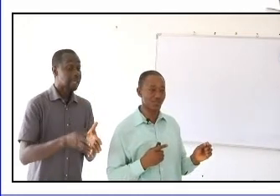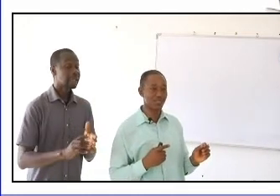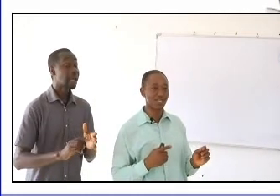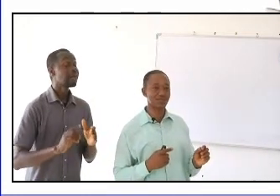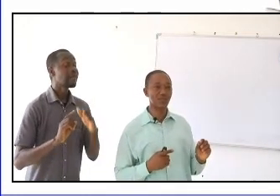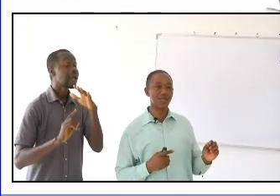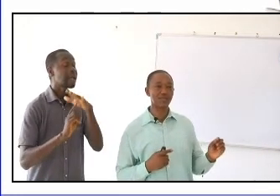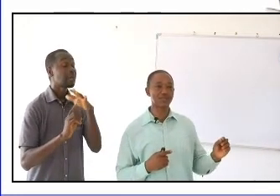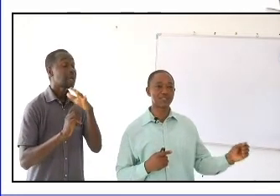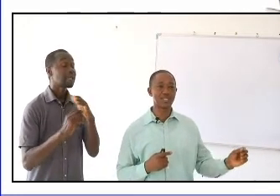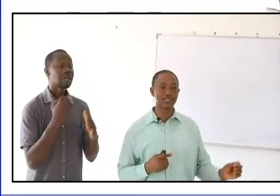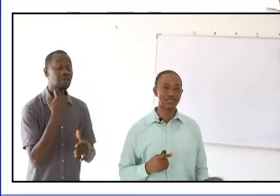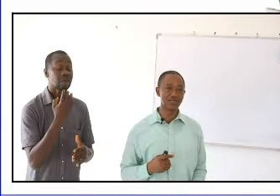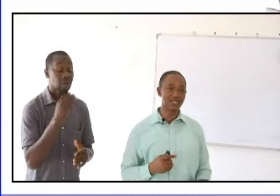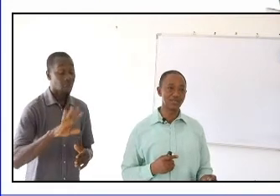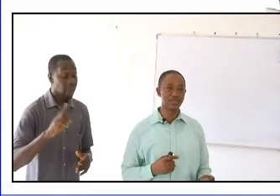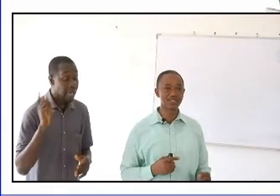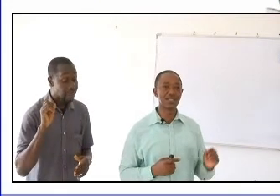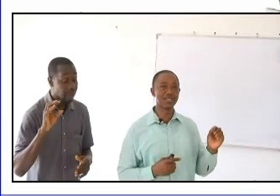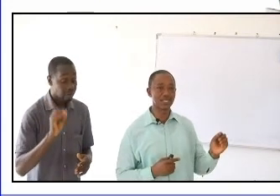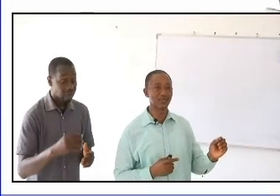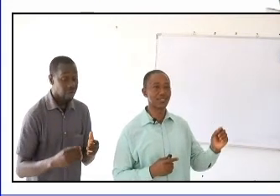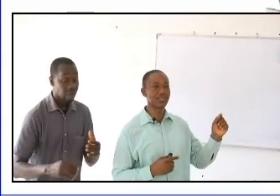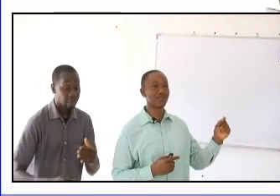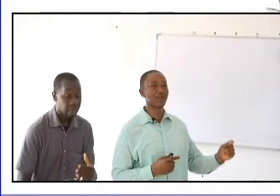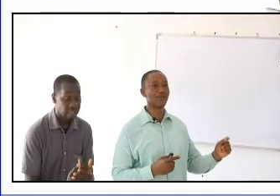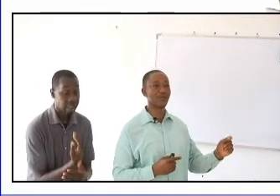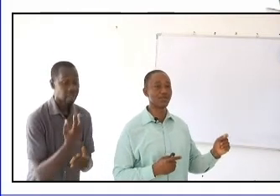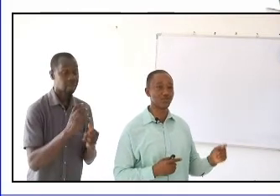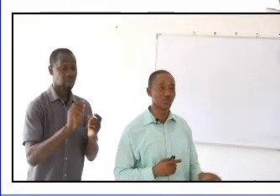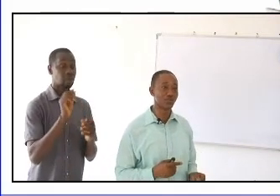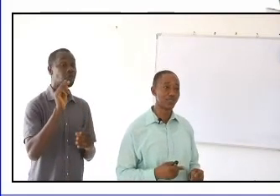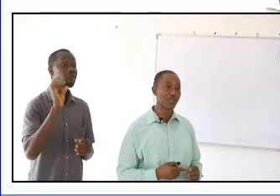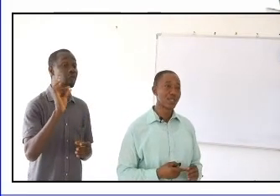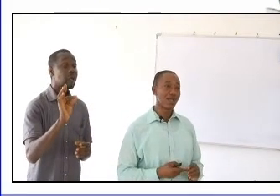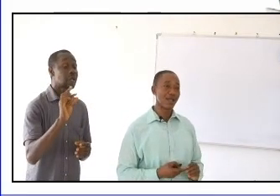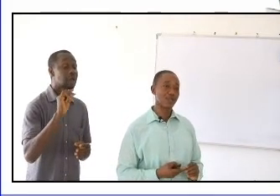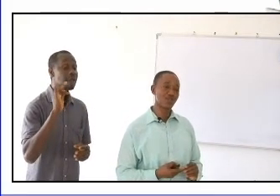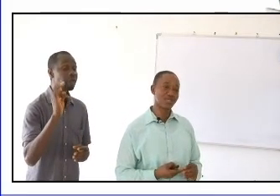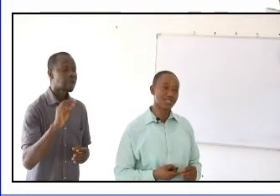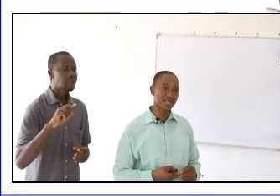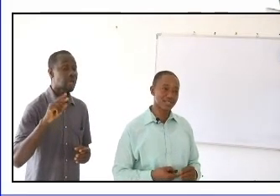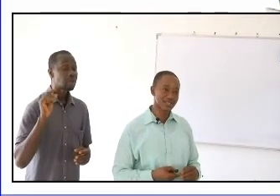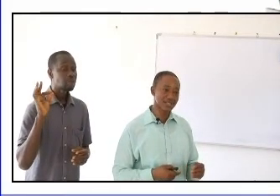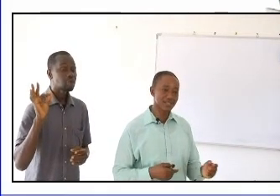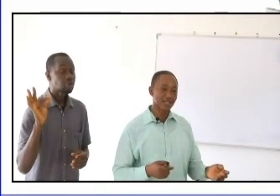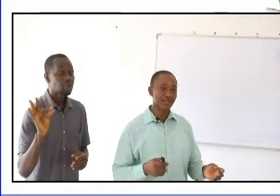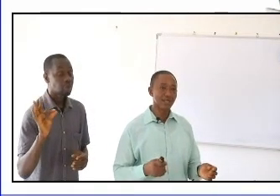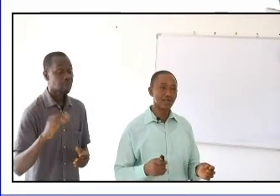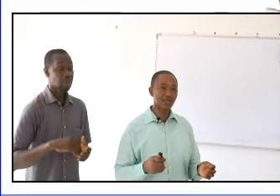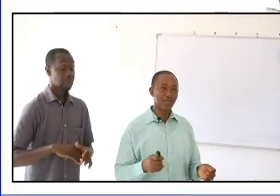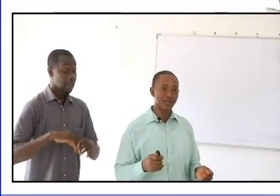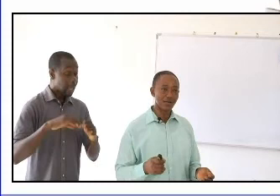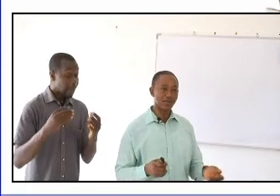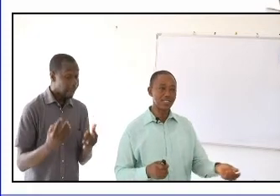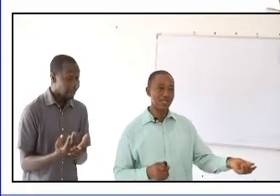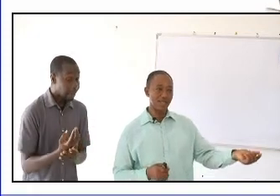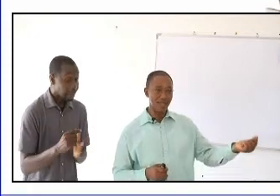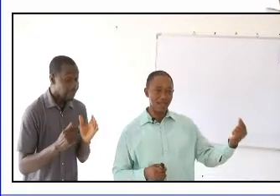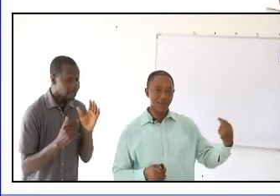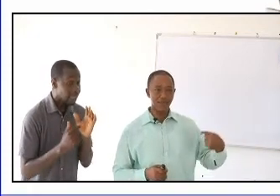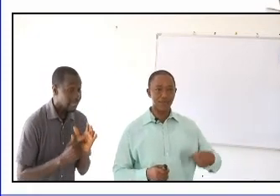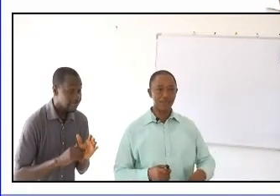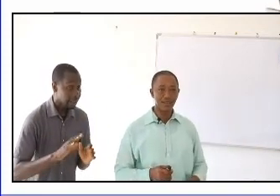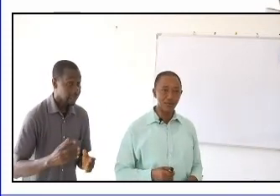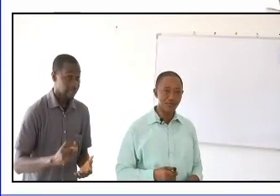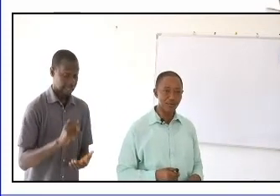question sometimes. Where does fertilization take place? It takes place in the fallopian tube. In some instances, they can obtain the